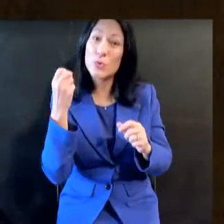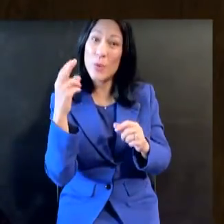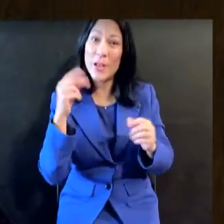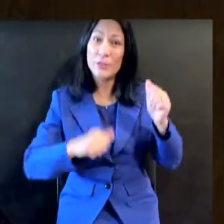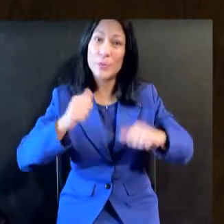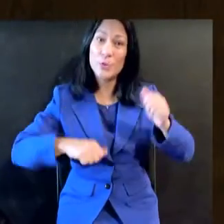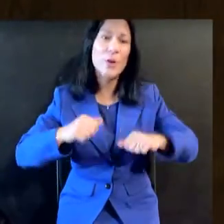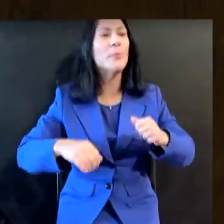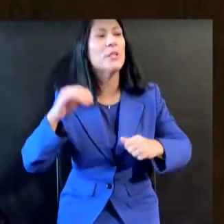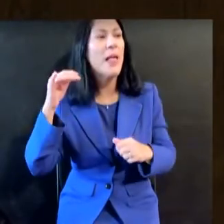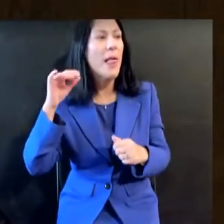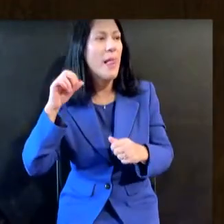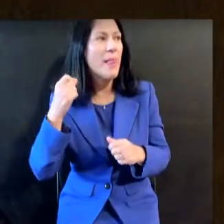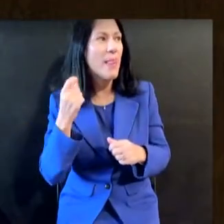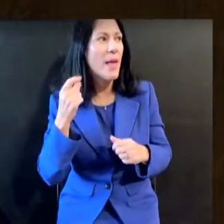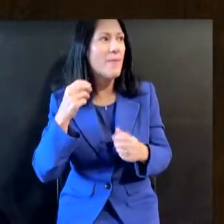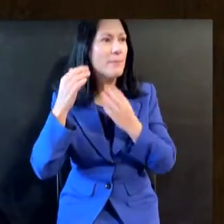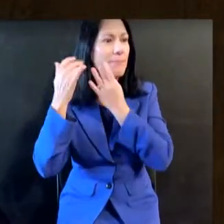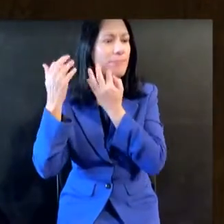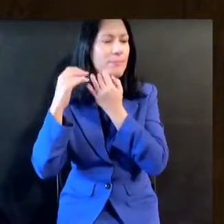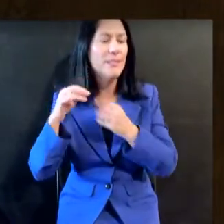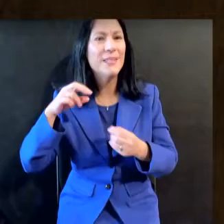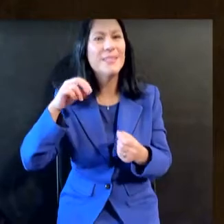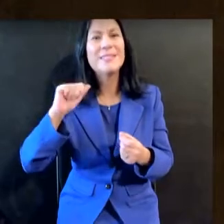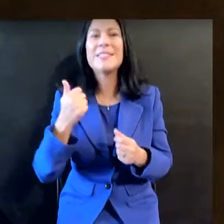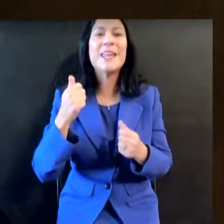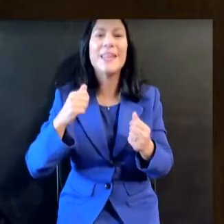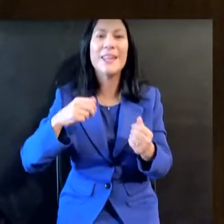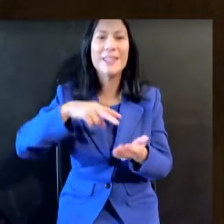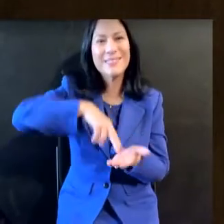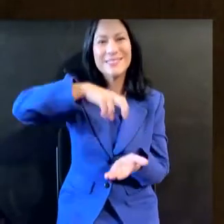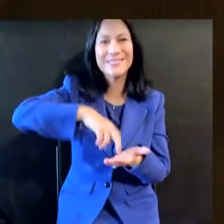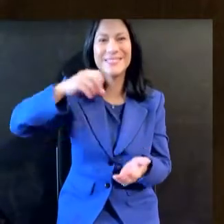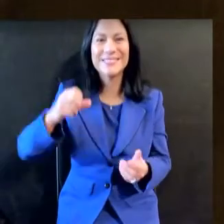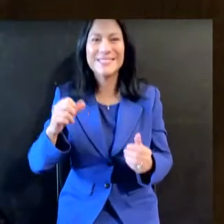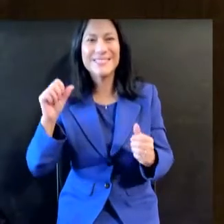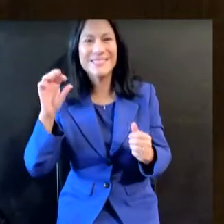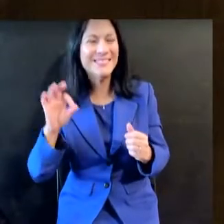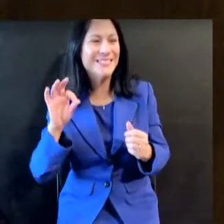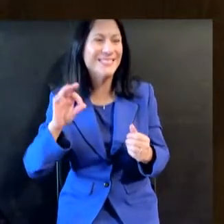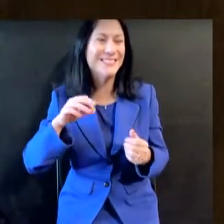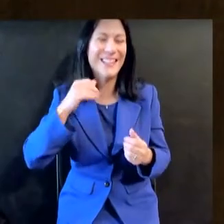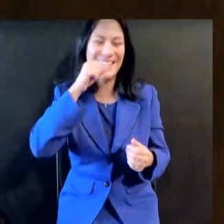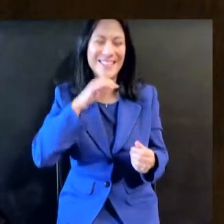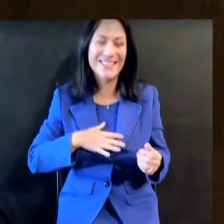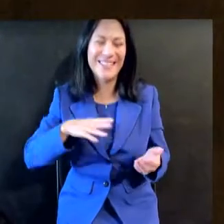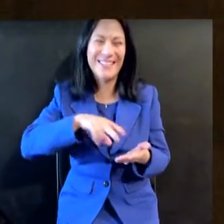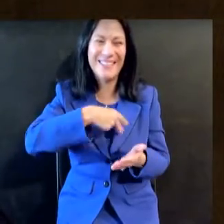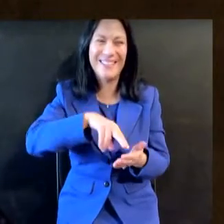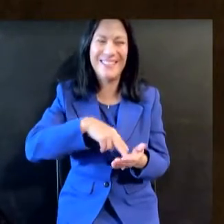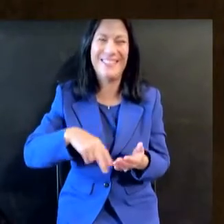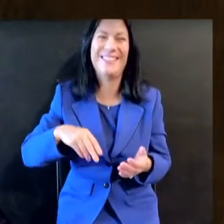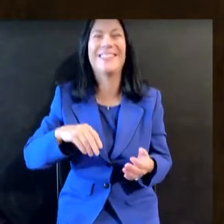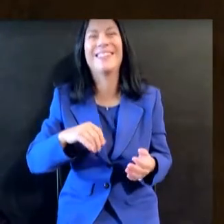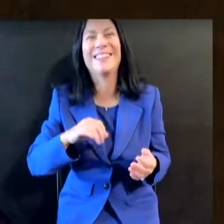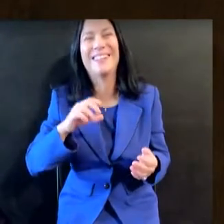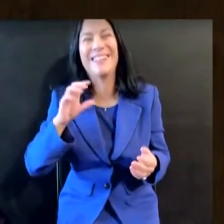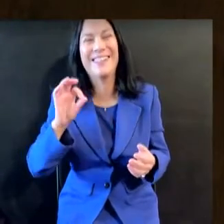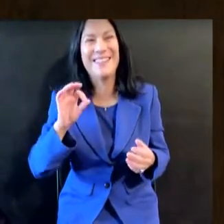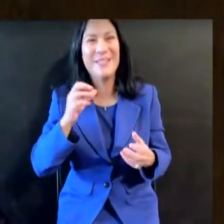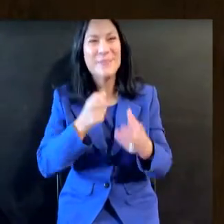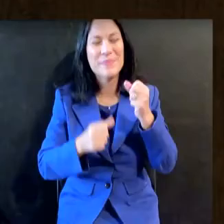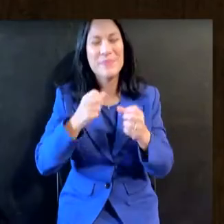11 piping, 10 lords a-leaping, 9 ladies dancing, 8 maids a-milking, 7 swans a-swimming,